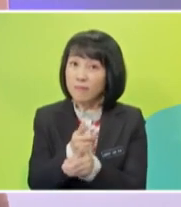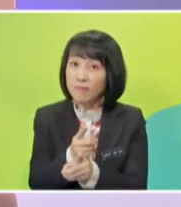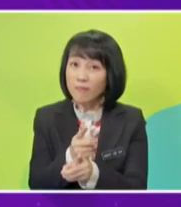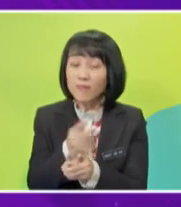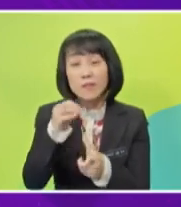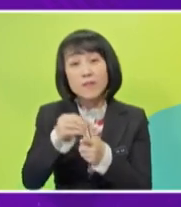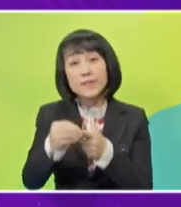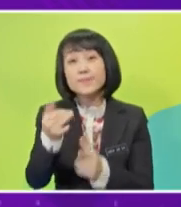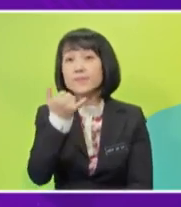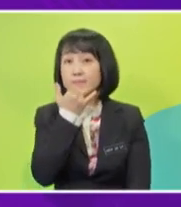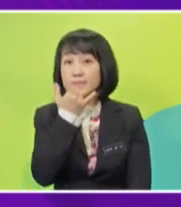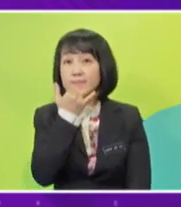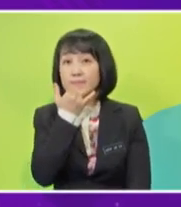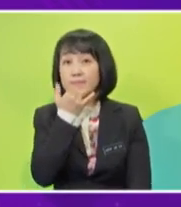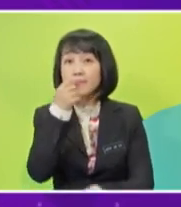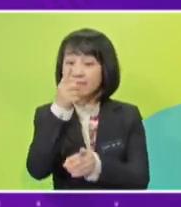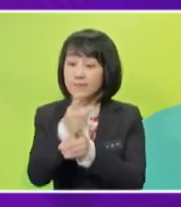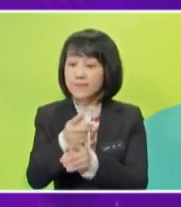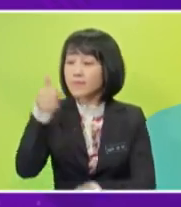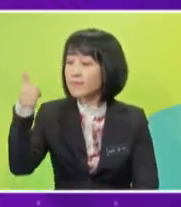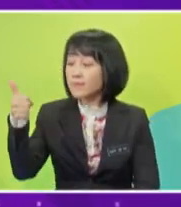it wrong? Give me a thumbs up or a thumbs down.